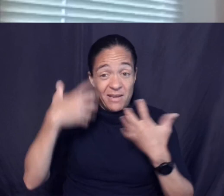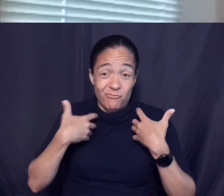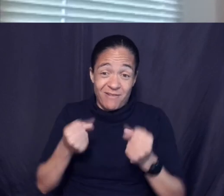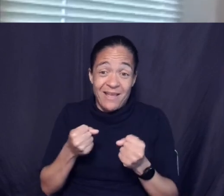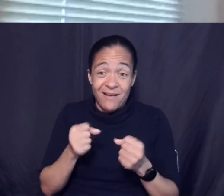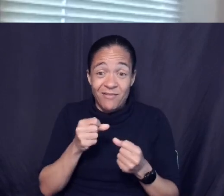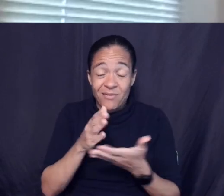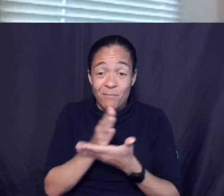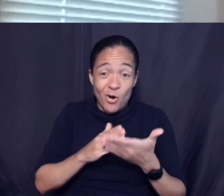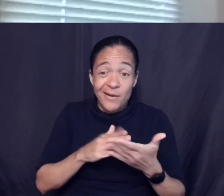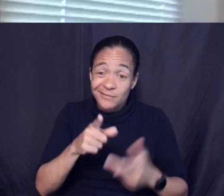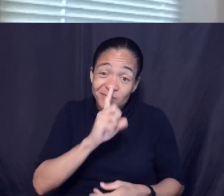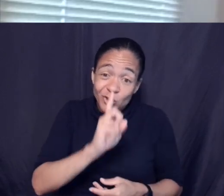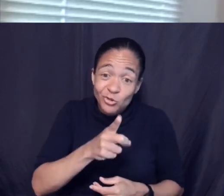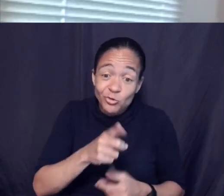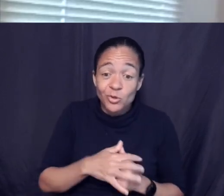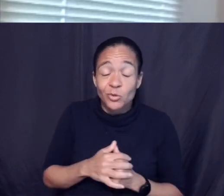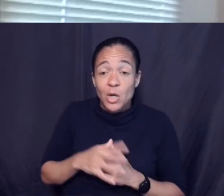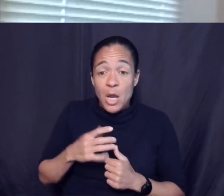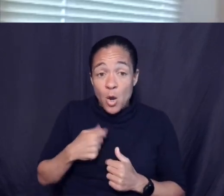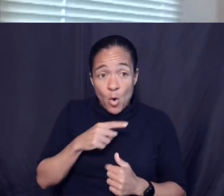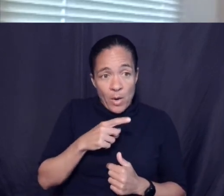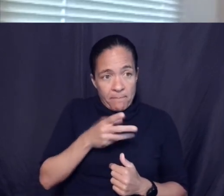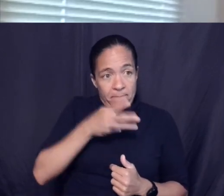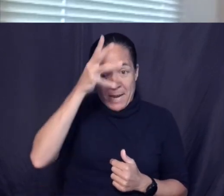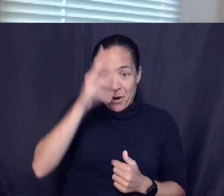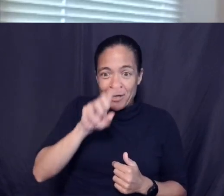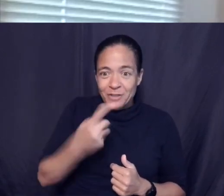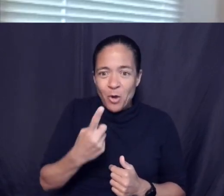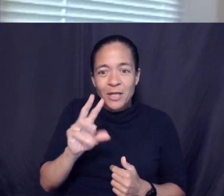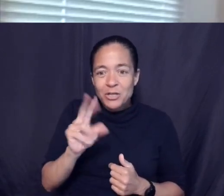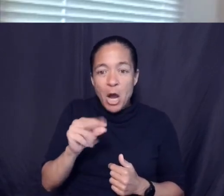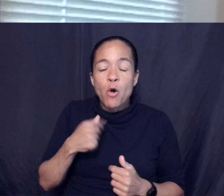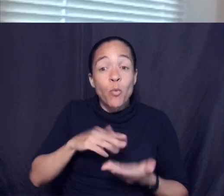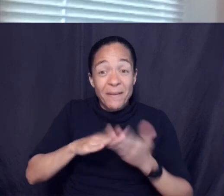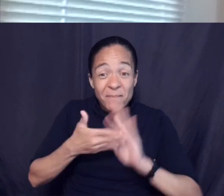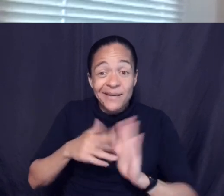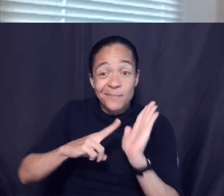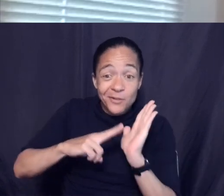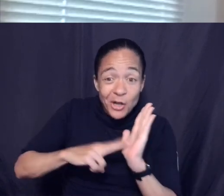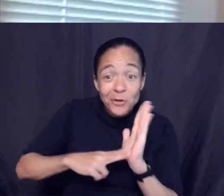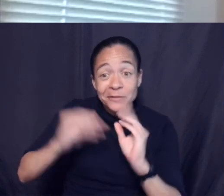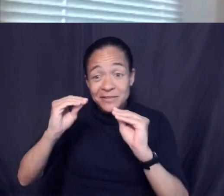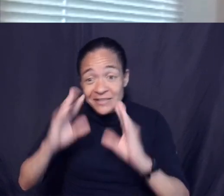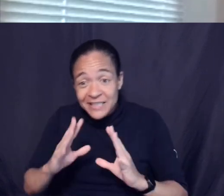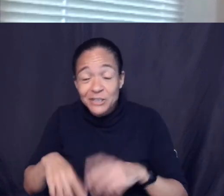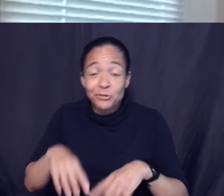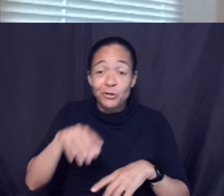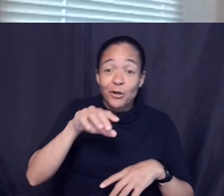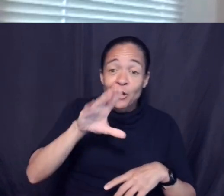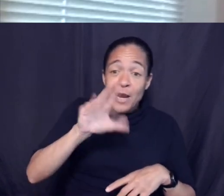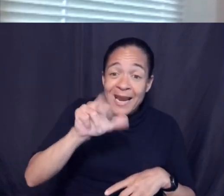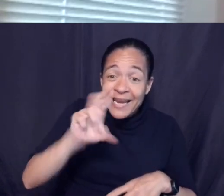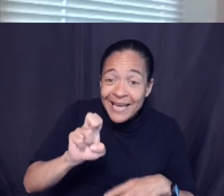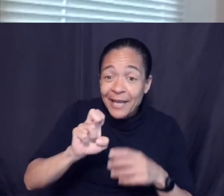things. And it's so true. We're not just these kids' parents, we're their nurses and their teachers and their care coordinators and their